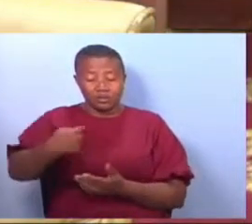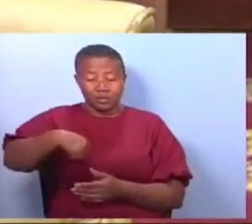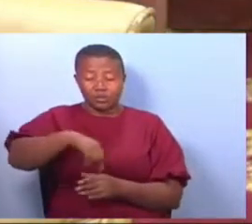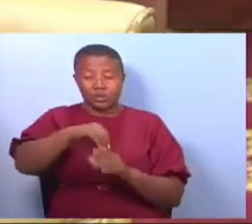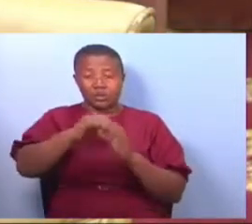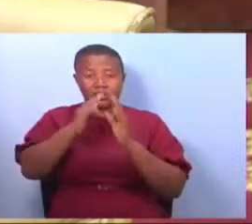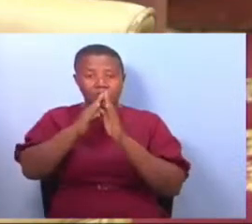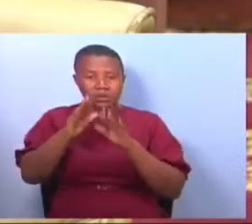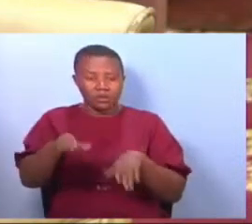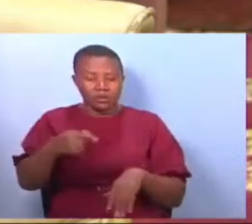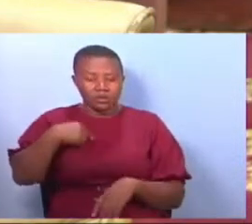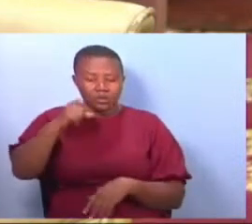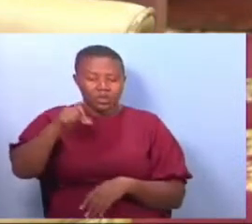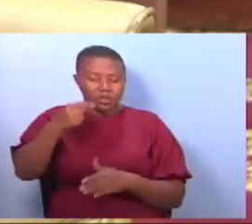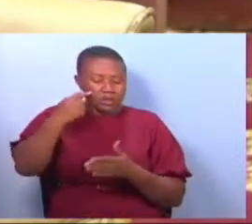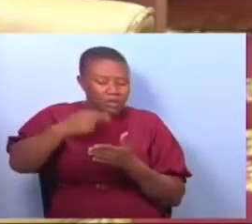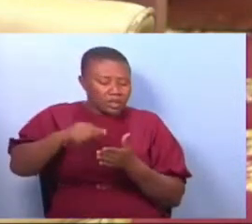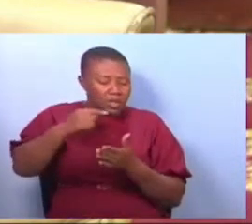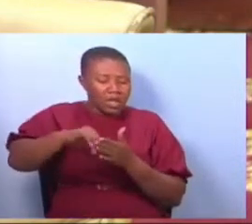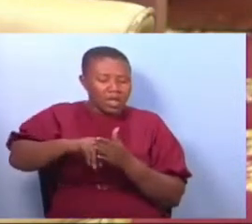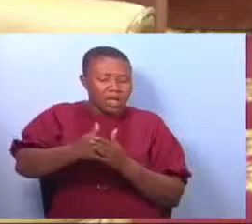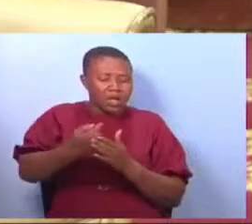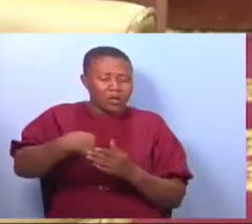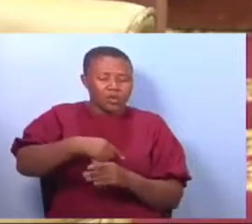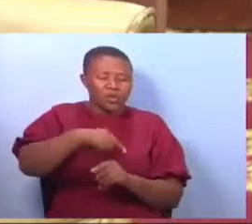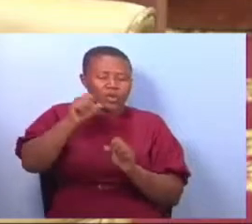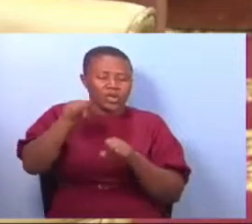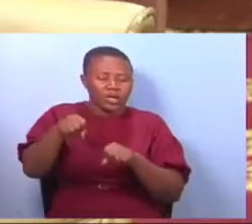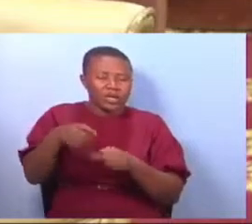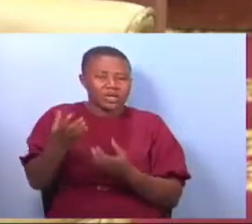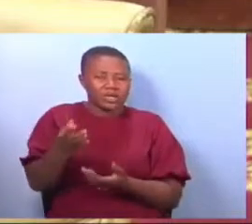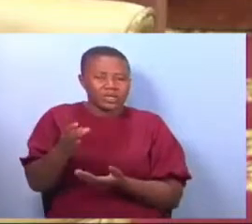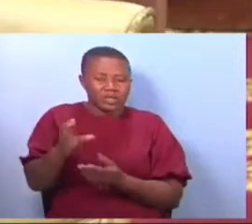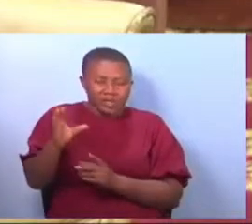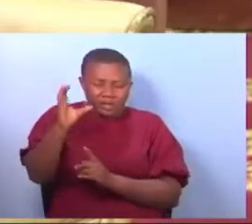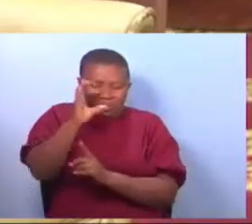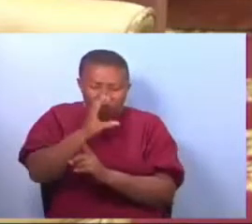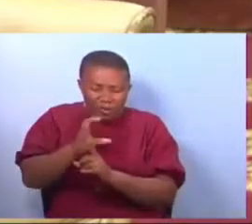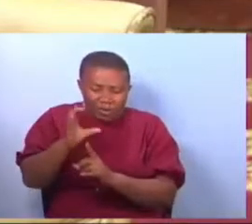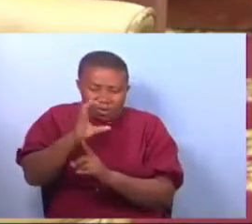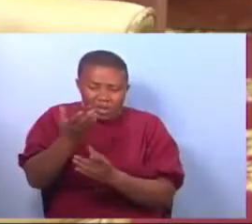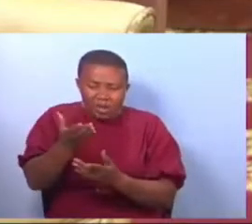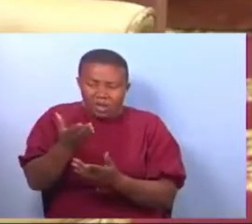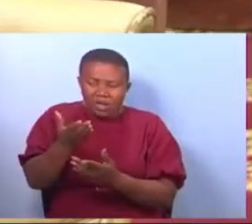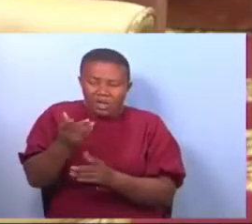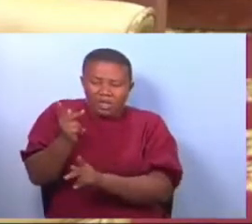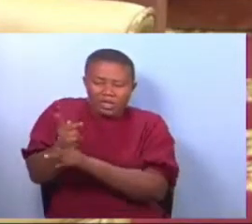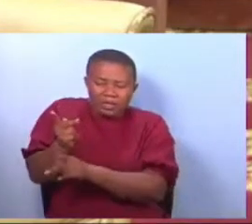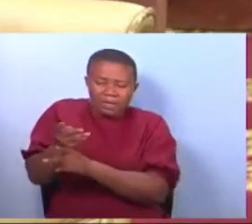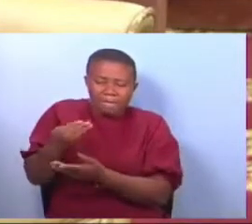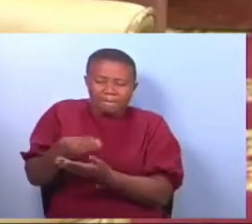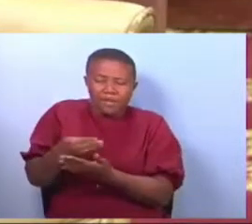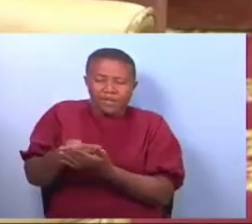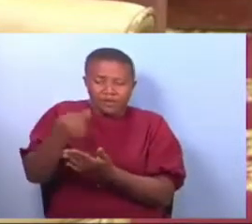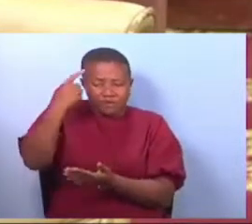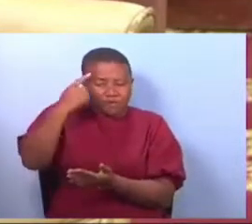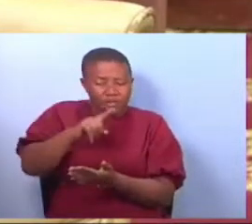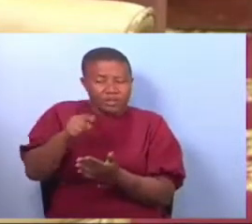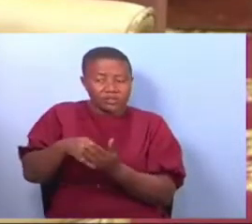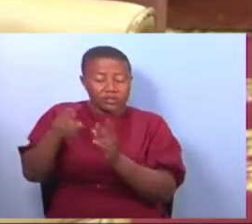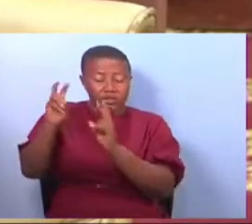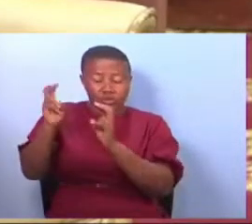together look at how we can secure dedicated funding to issues of climate